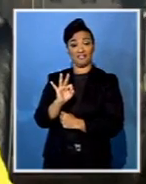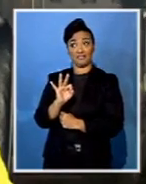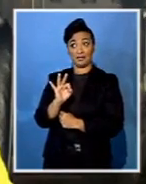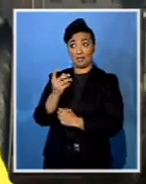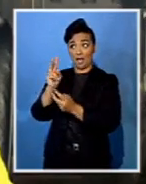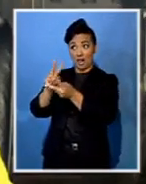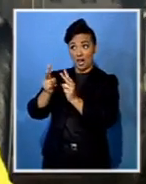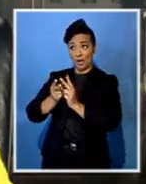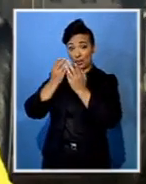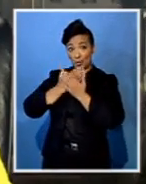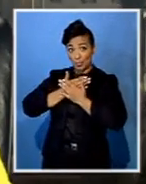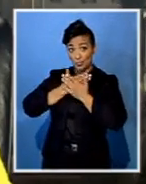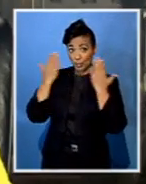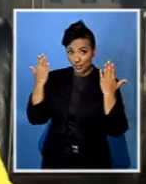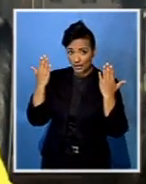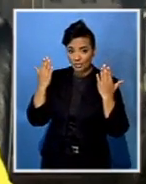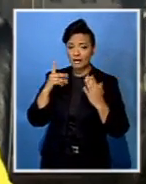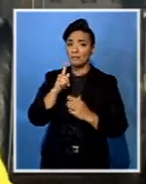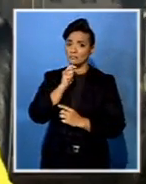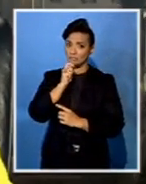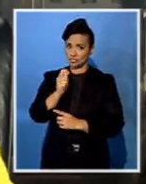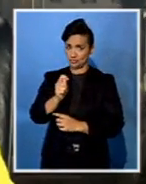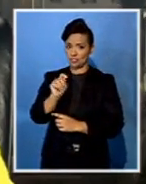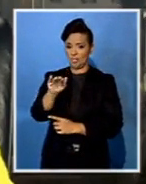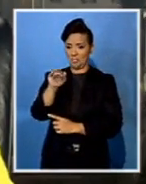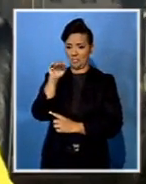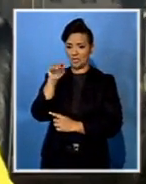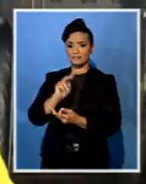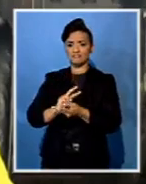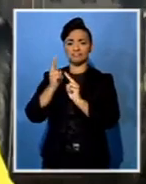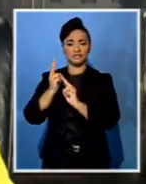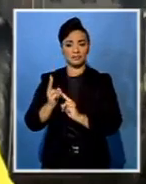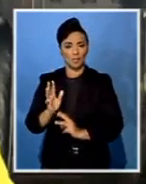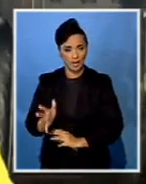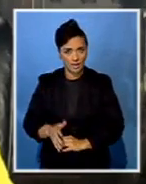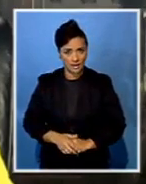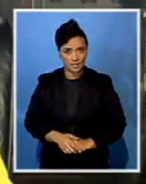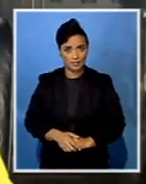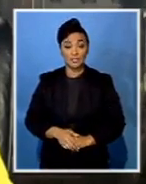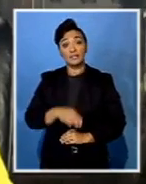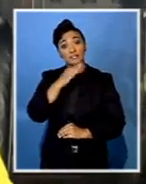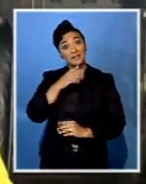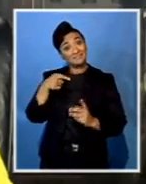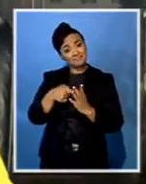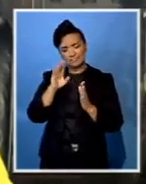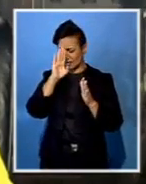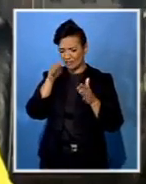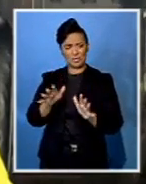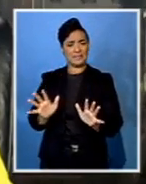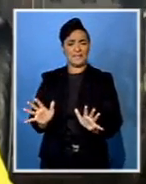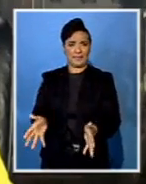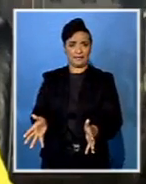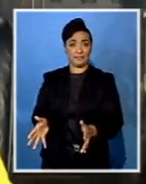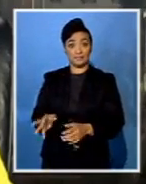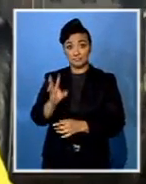not done, it was going to have a run on the banks. So it was purely focusing on that.